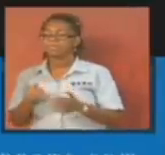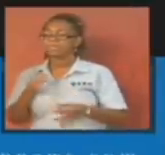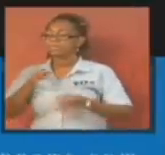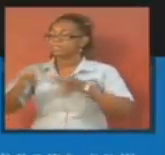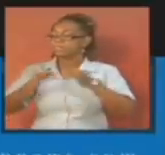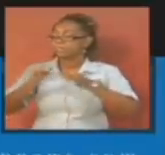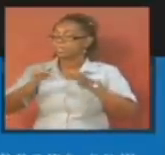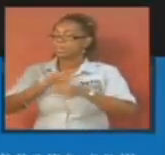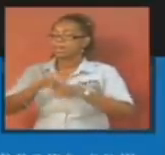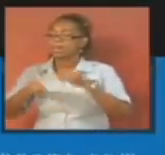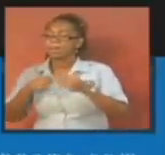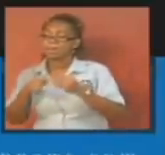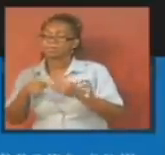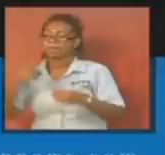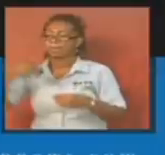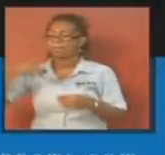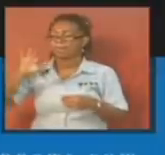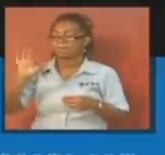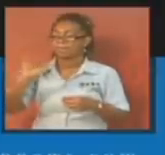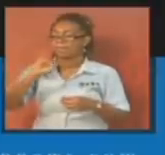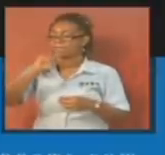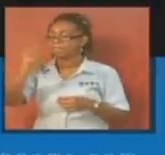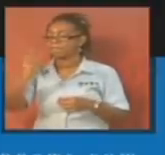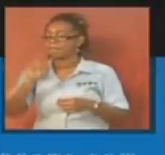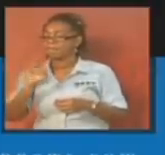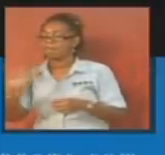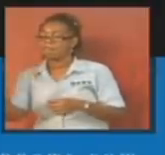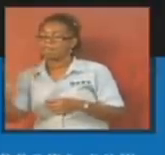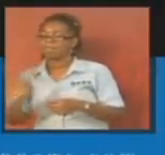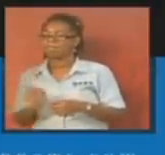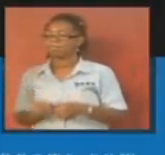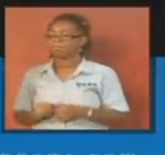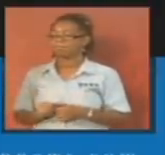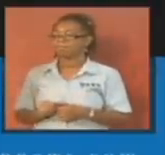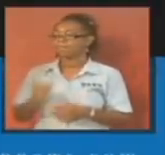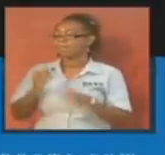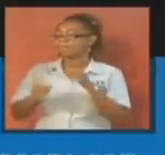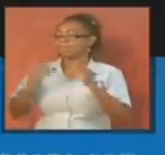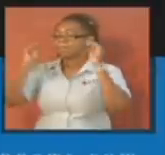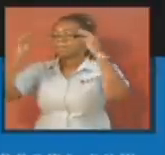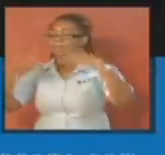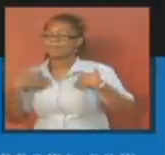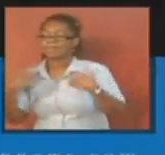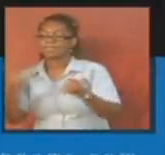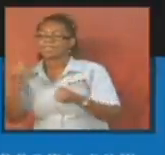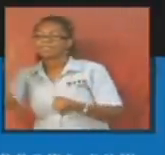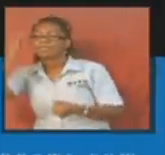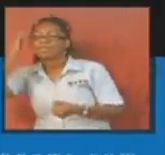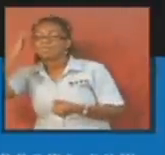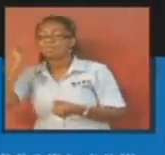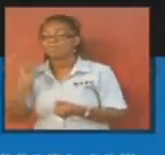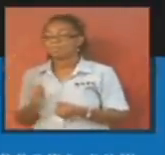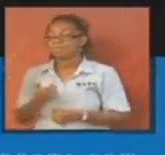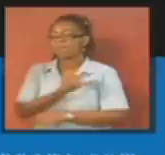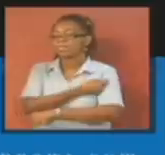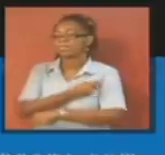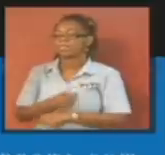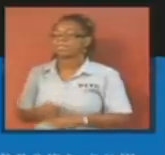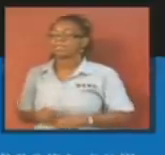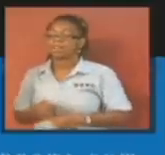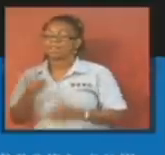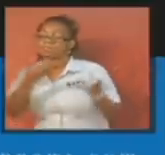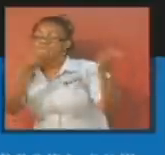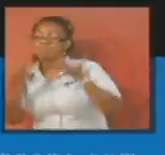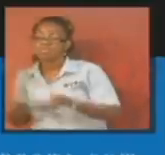the Ministry of Health knew that the vaccines were coming in, did you make a request for all of the proper documents to come